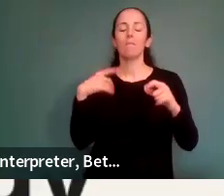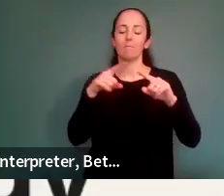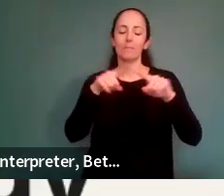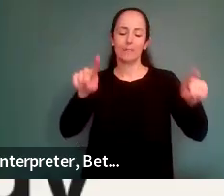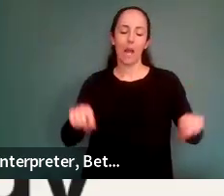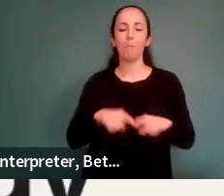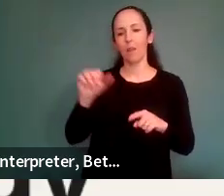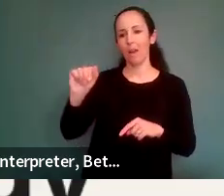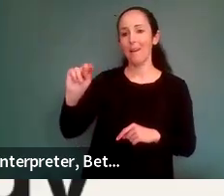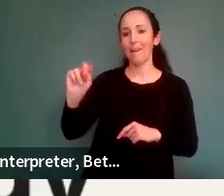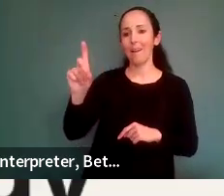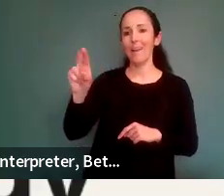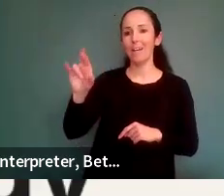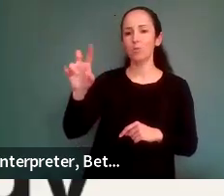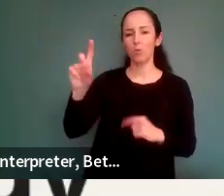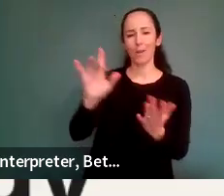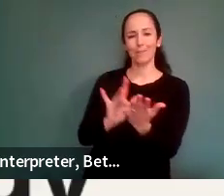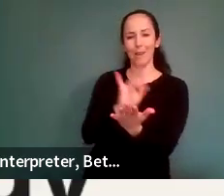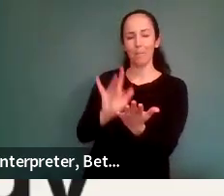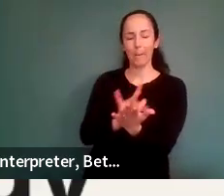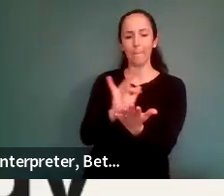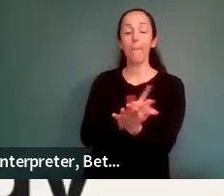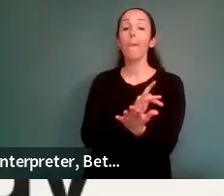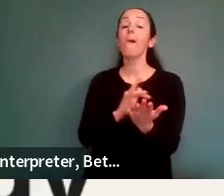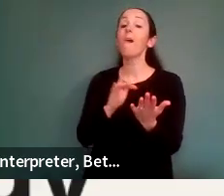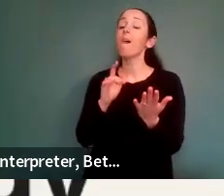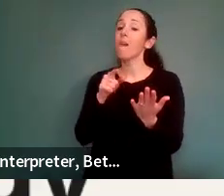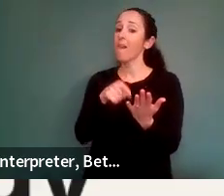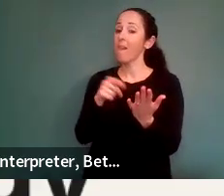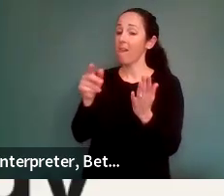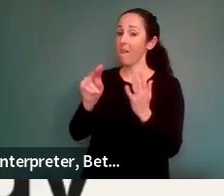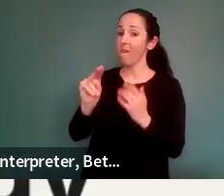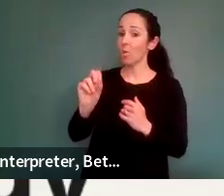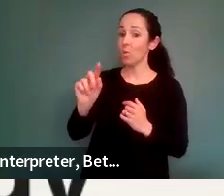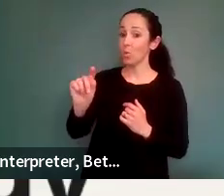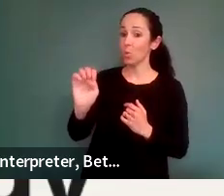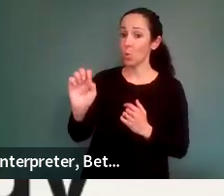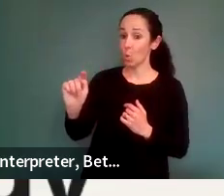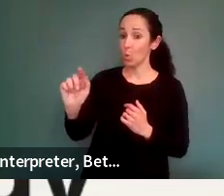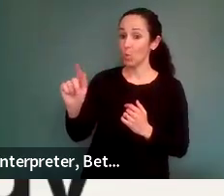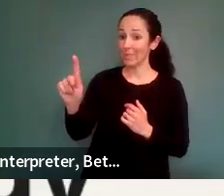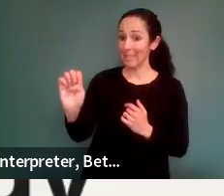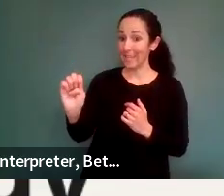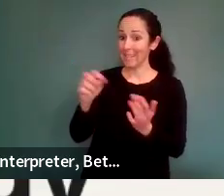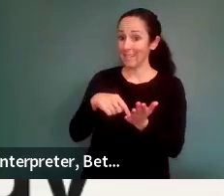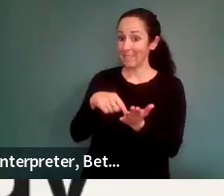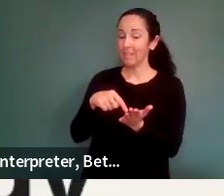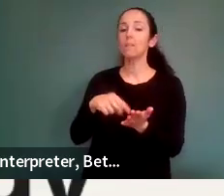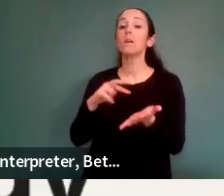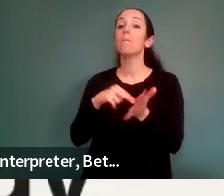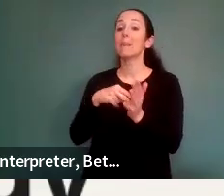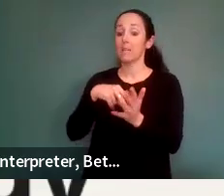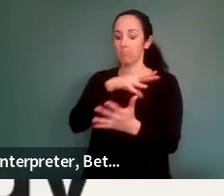tablet. And it also is a note-taking device that has a built-in